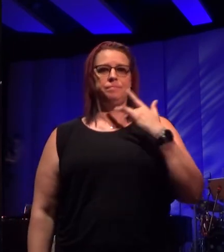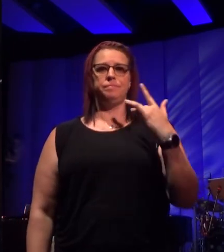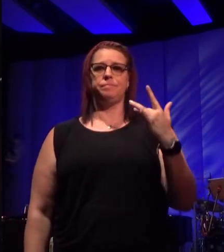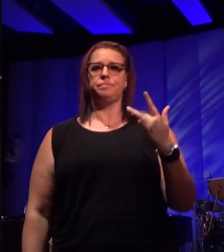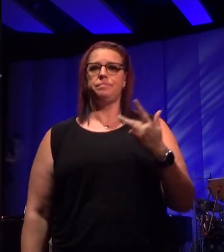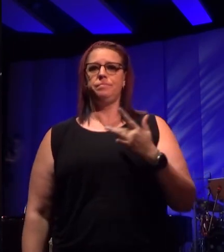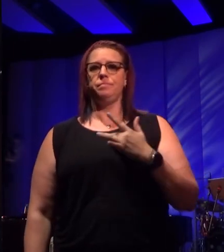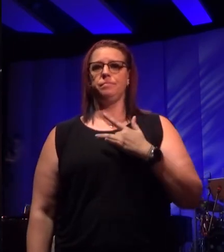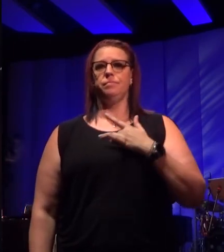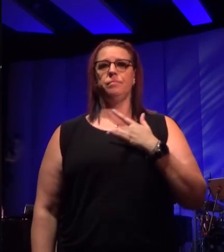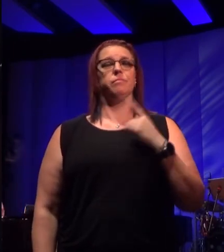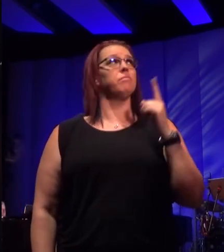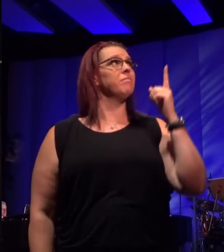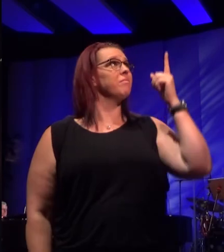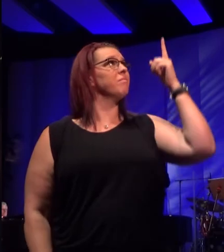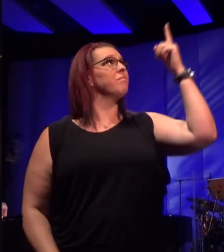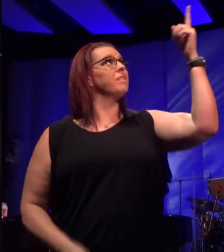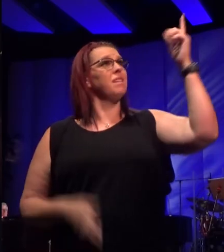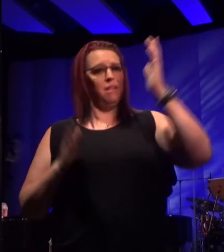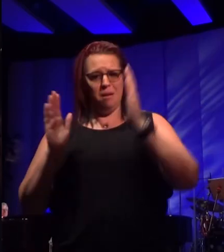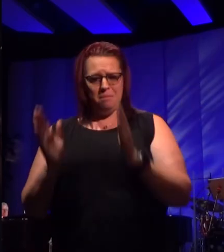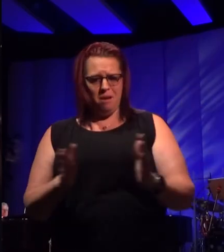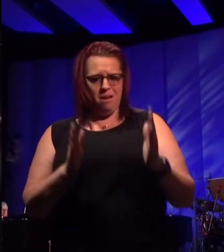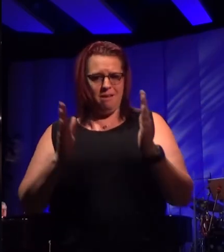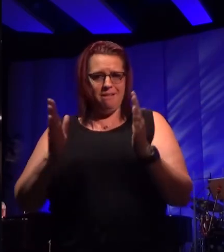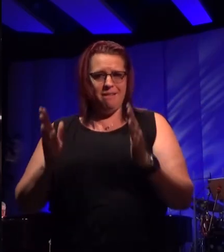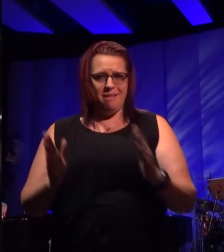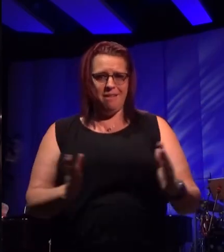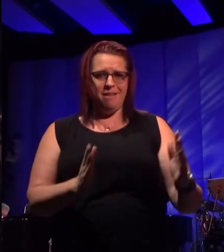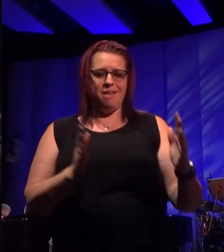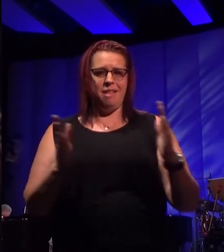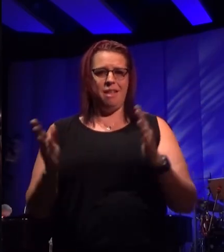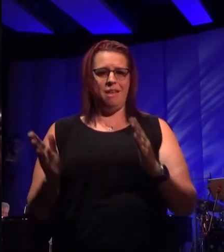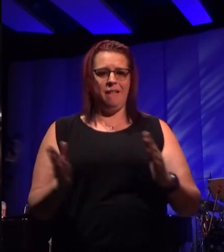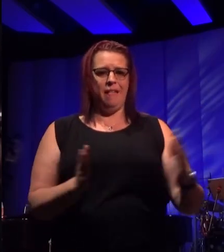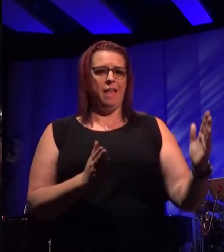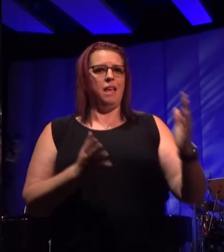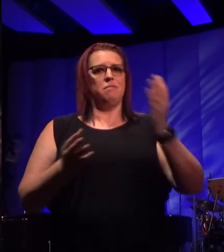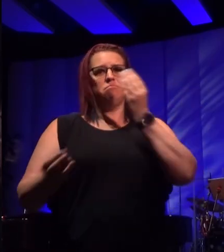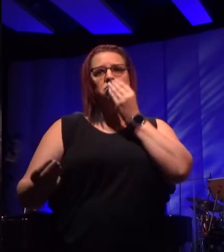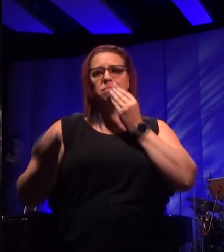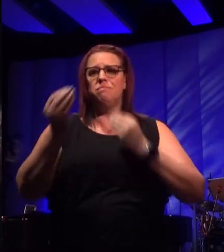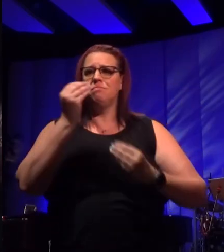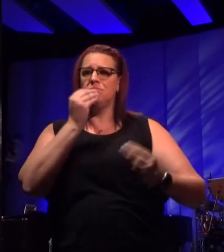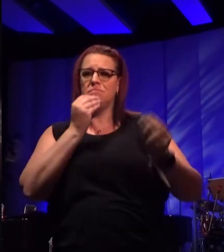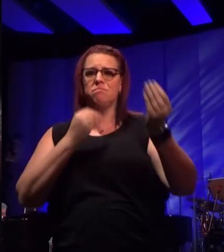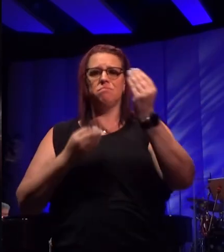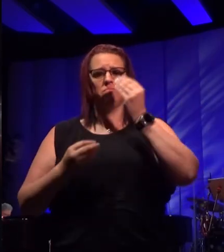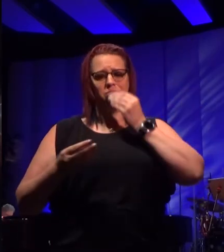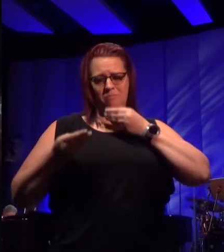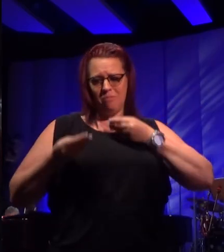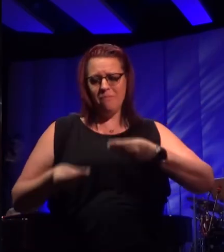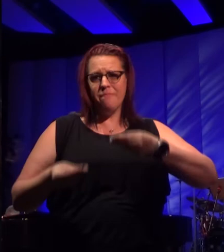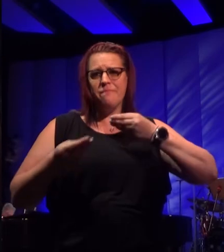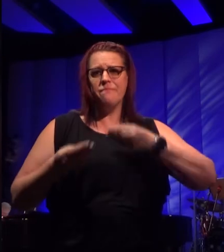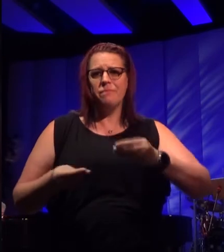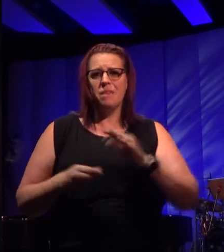Thou preparest a table before me